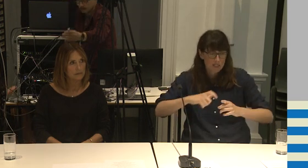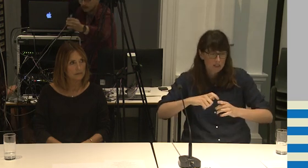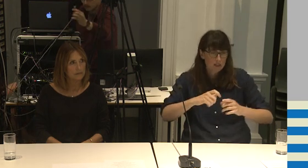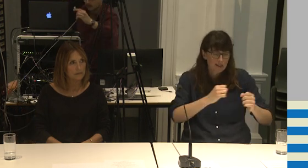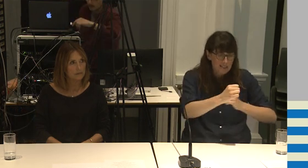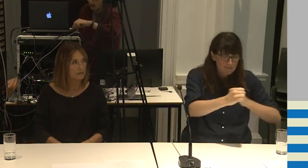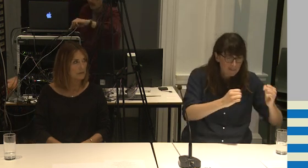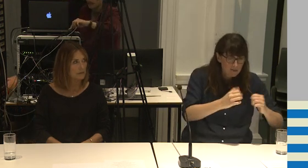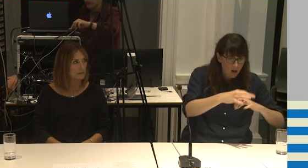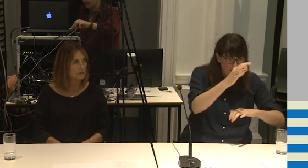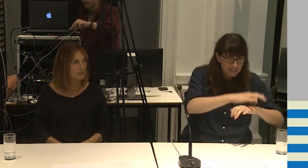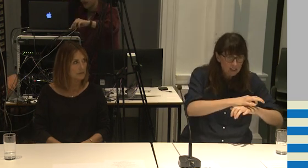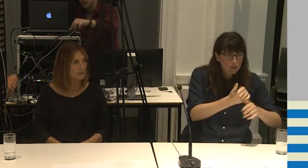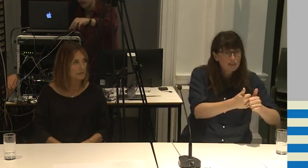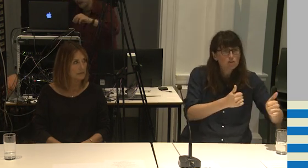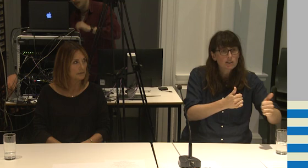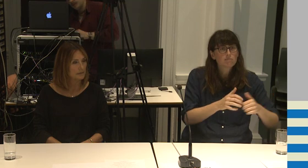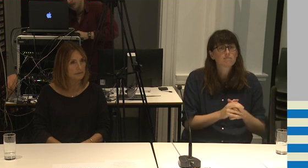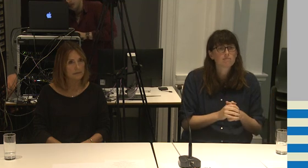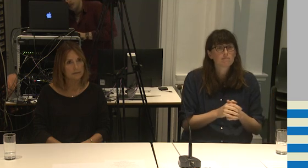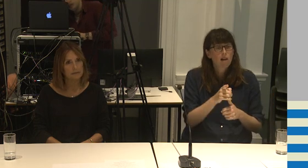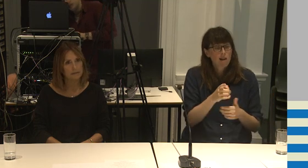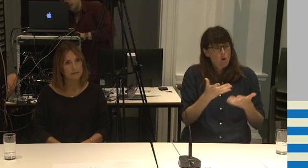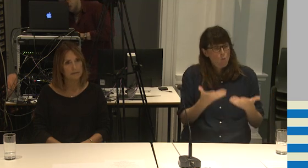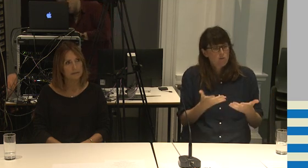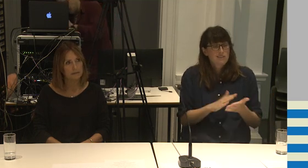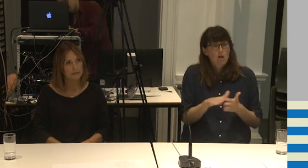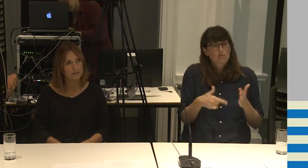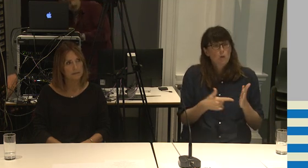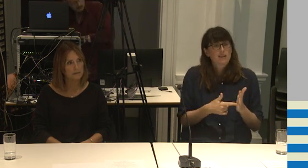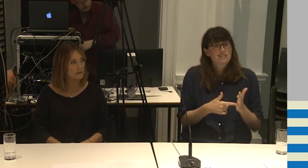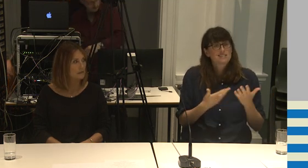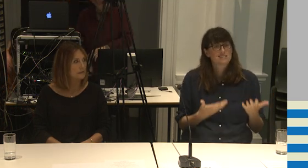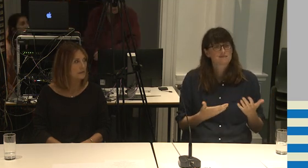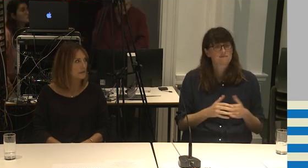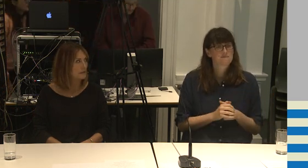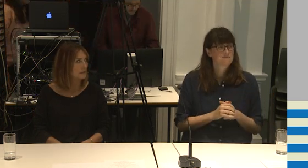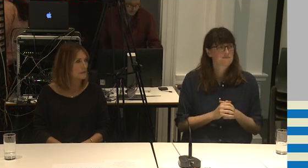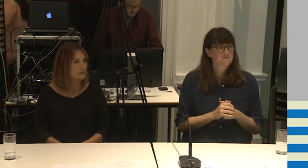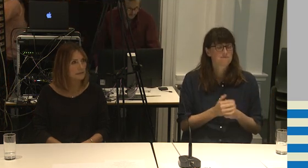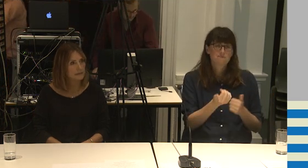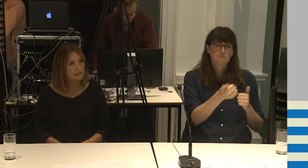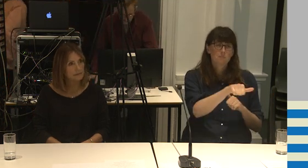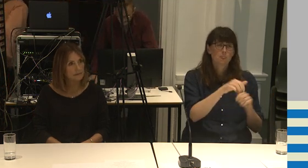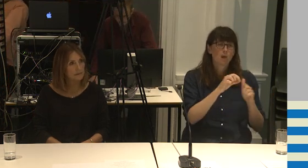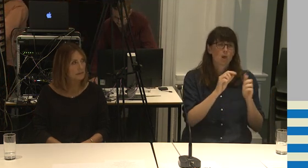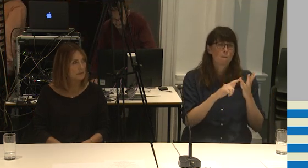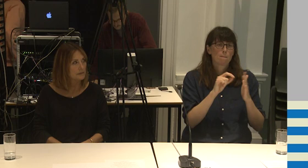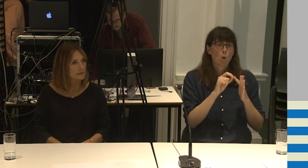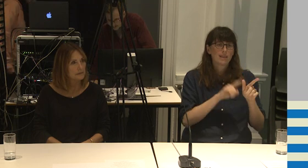spatial and architecture practice industry. And he currently works at Howard Tompkins. And then Poppy